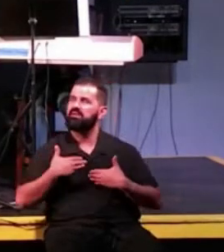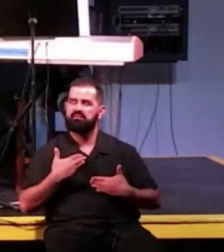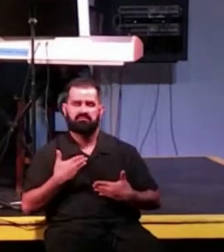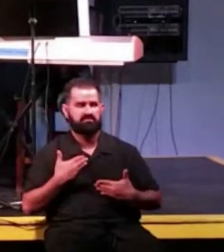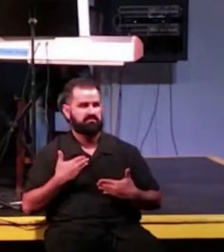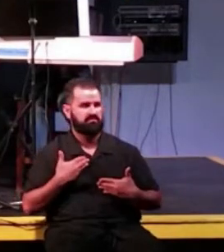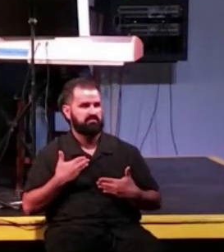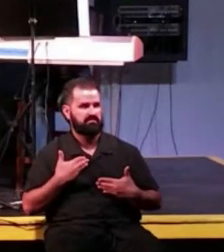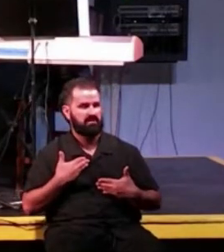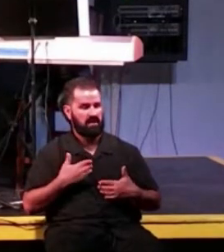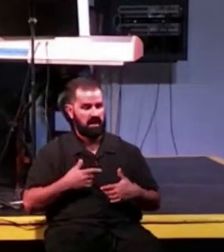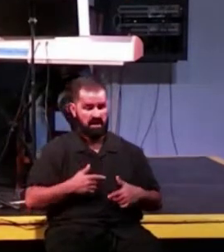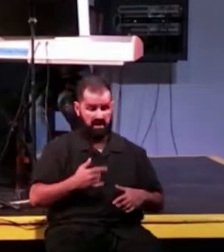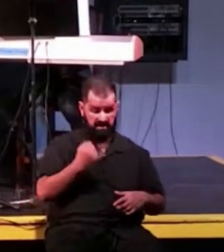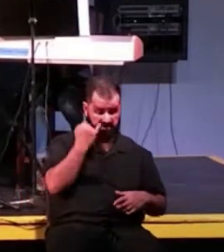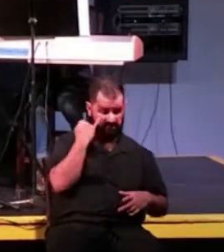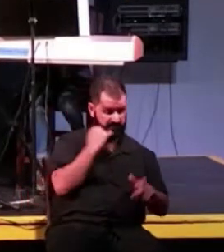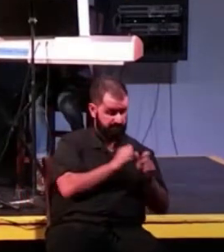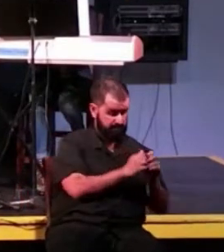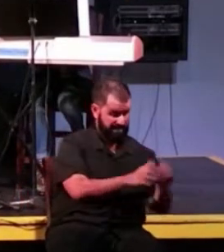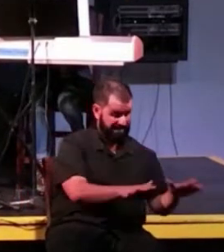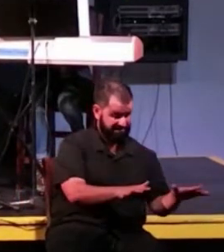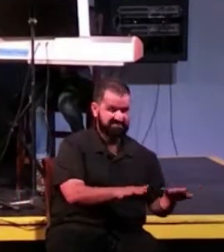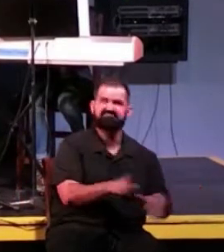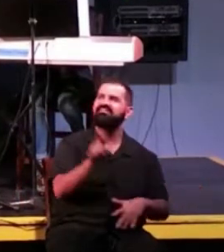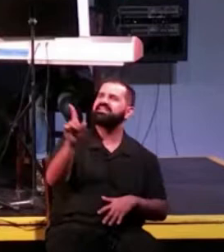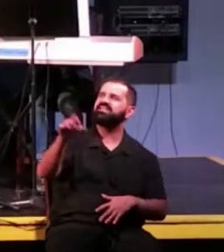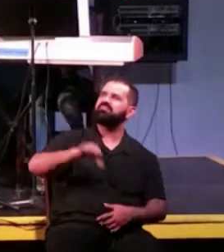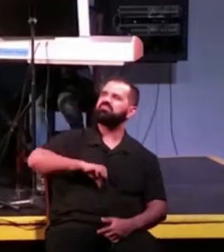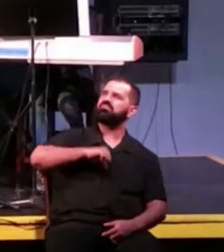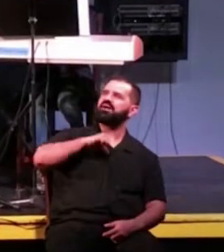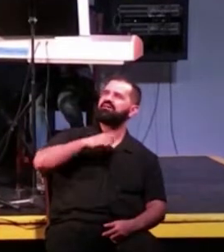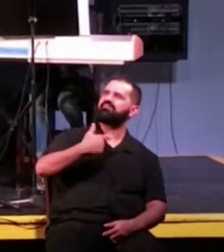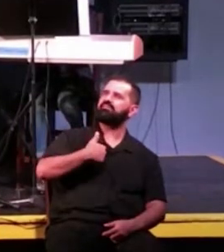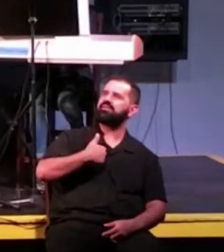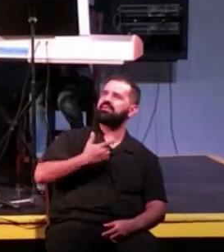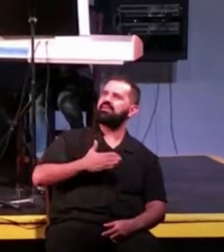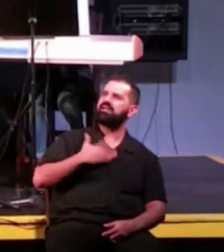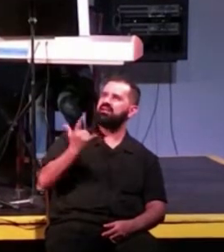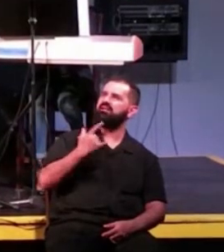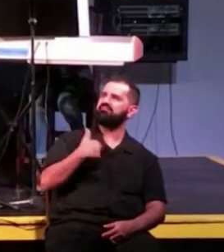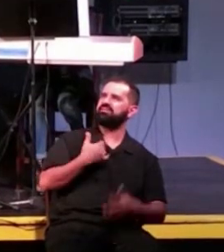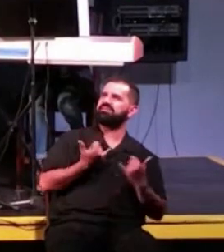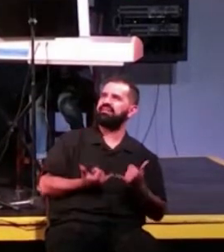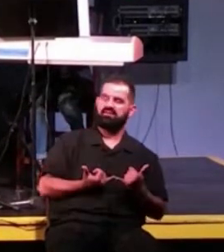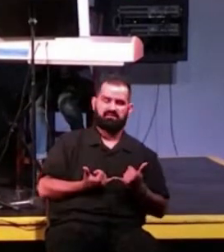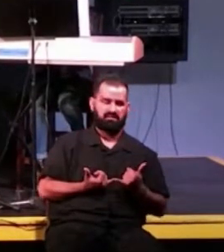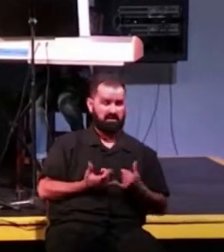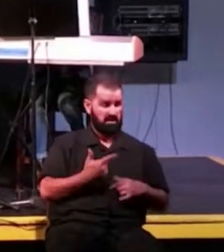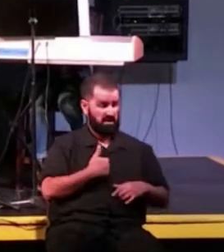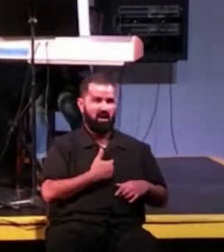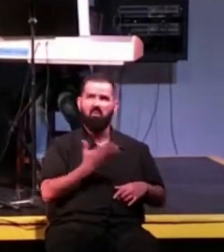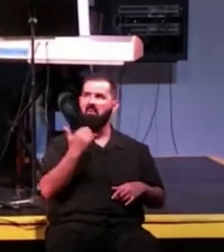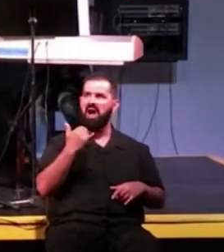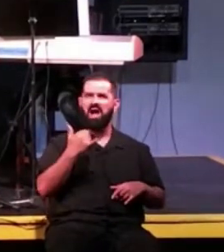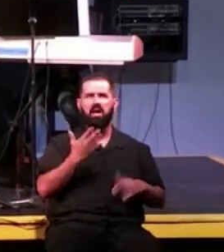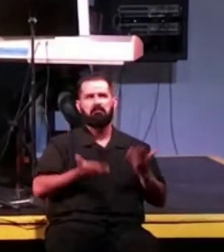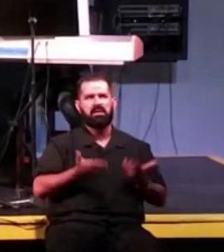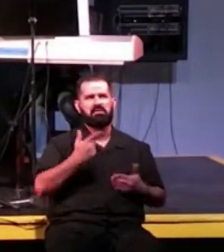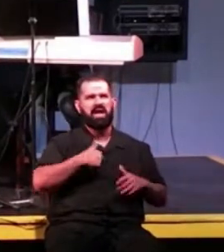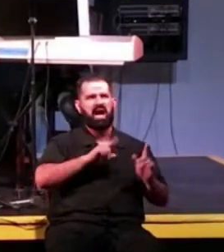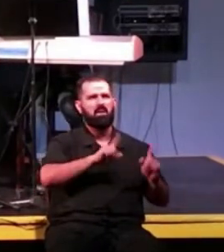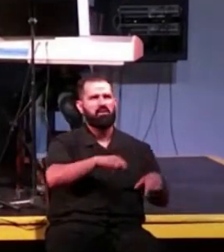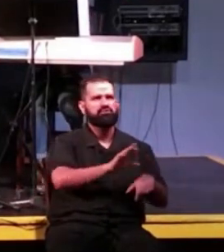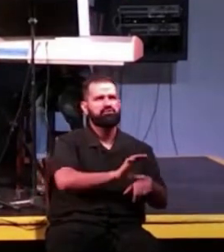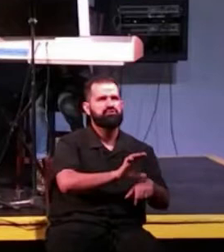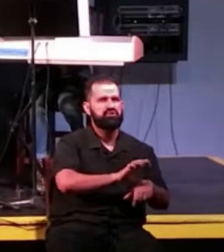And when I'm blessed, it's because God is proud of me. It must be when I went to church and I read my Bible and I